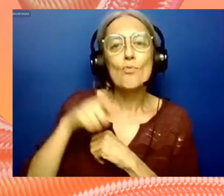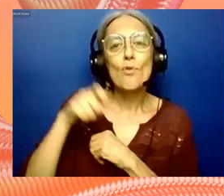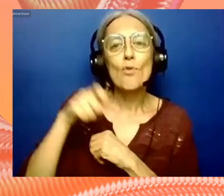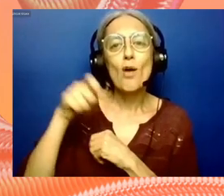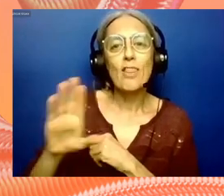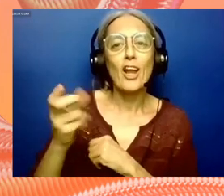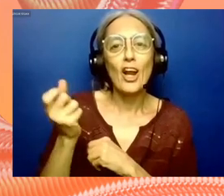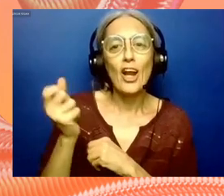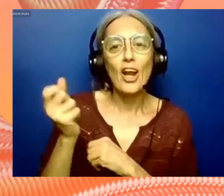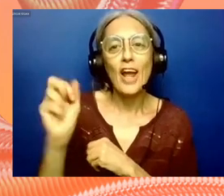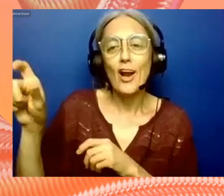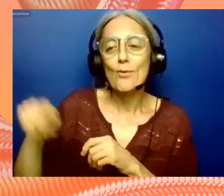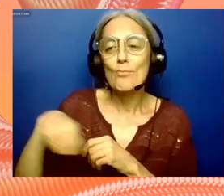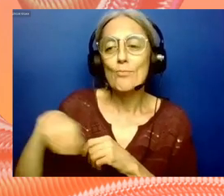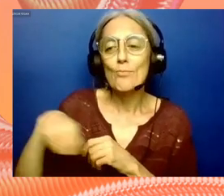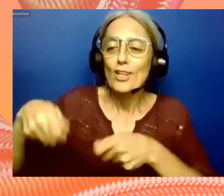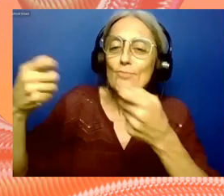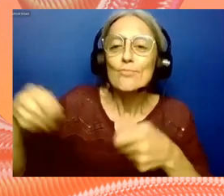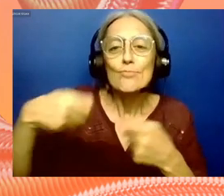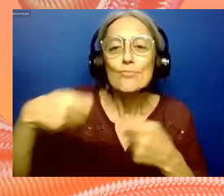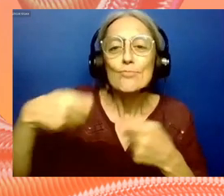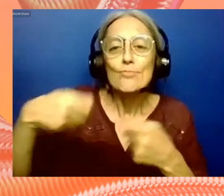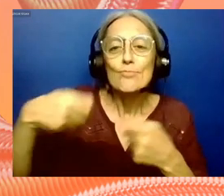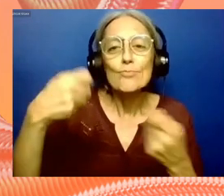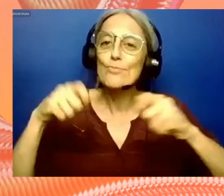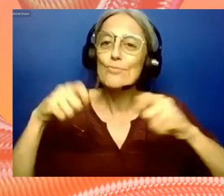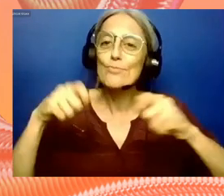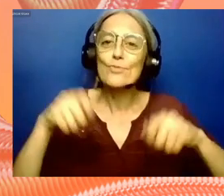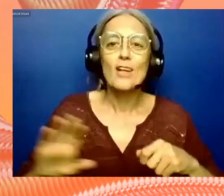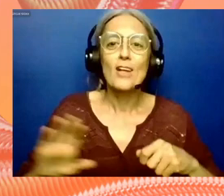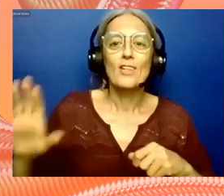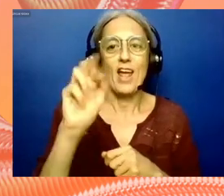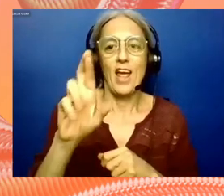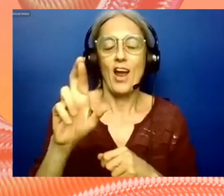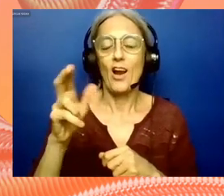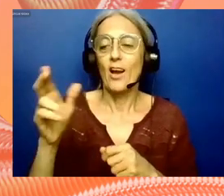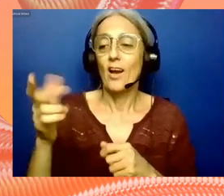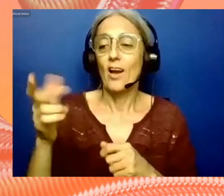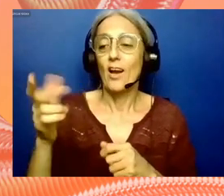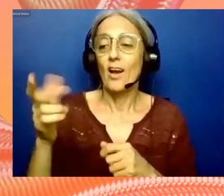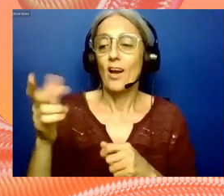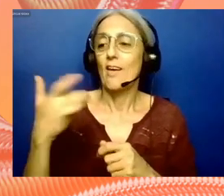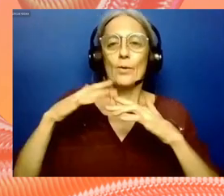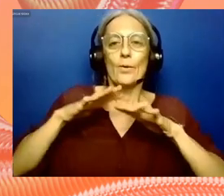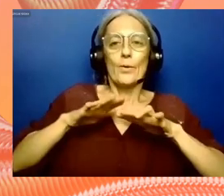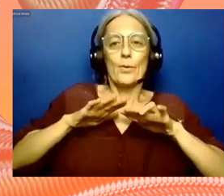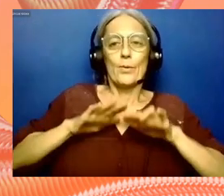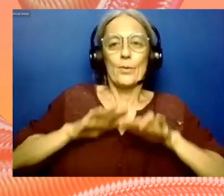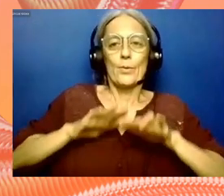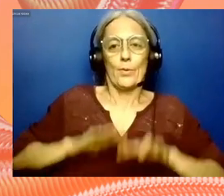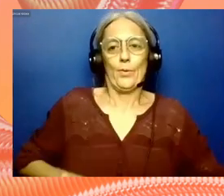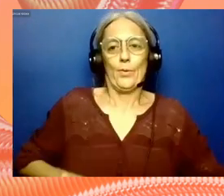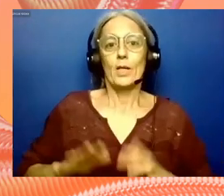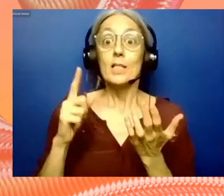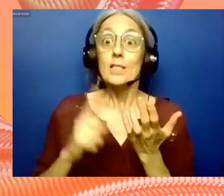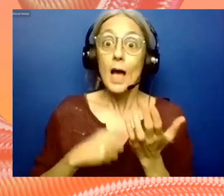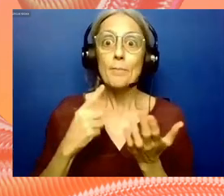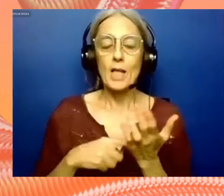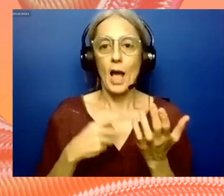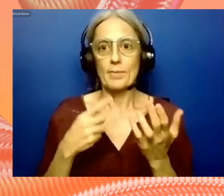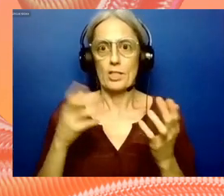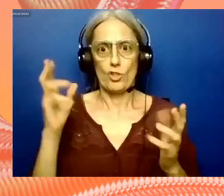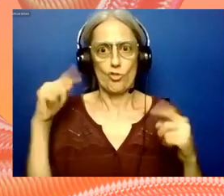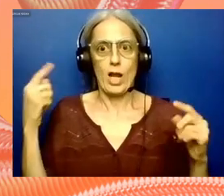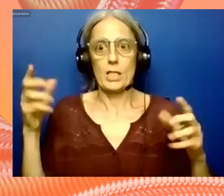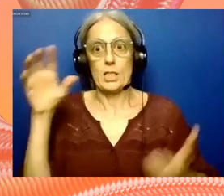expression of love that's just like, you know, and sometimes it's chaotic to get there. It's like, yeah, you have to get in the shower. You have to get in the shower. You have to get in the